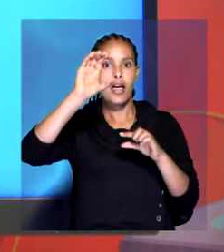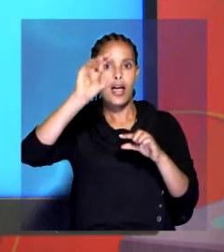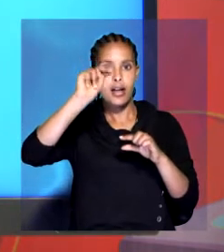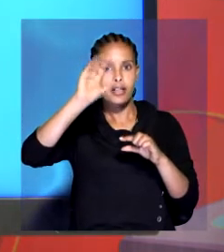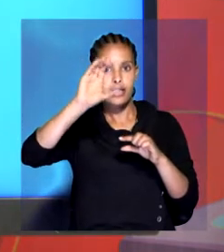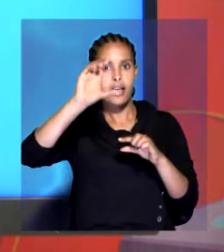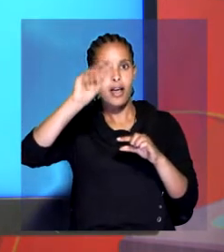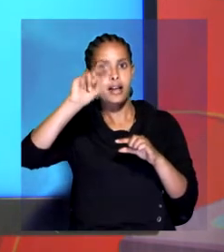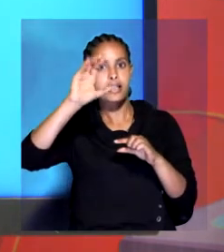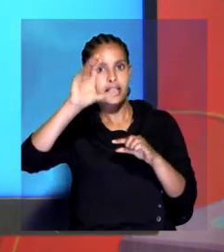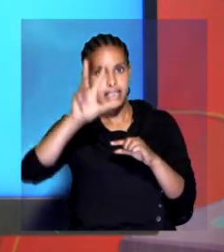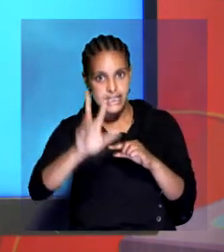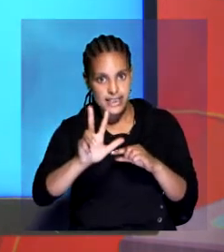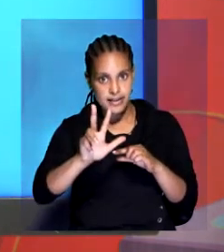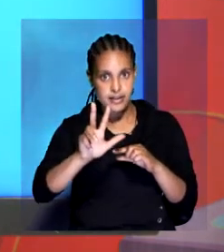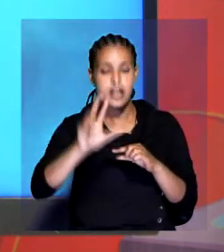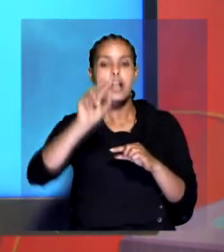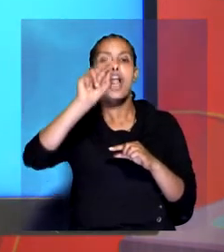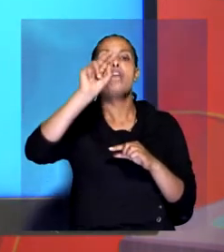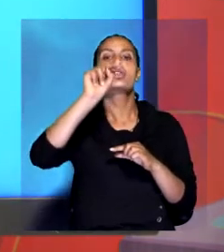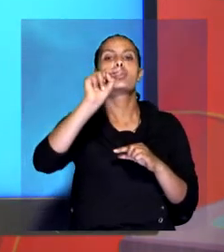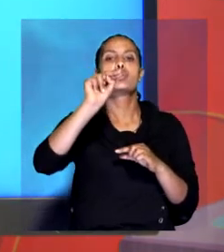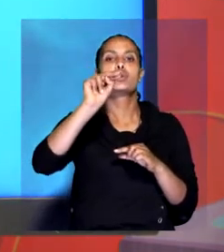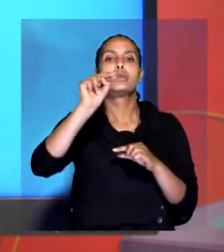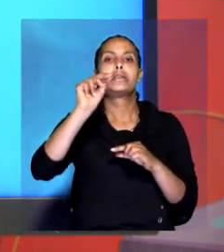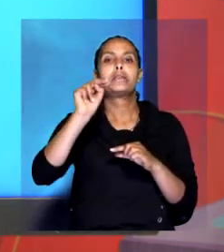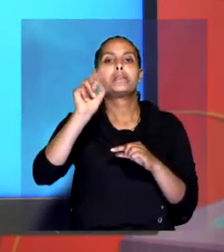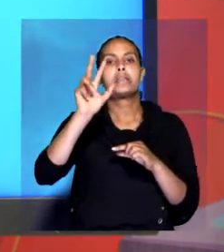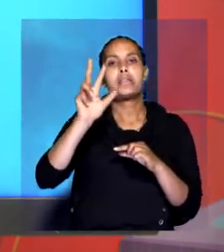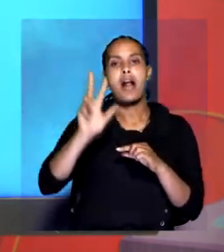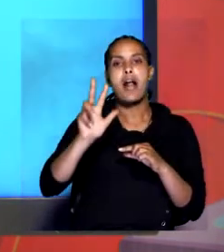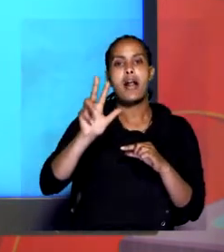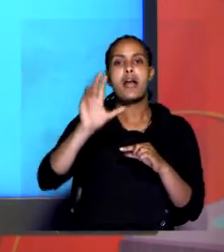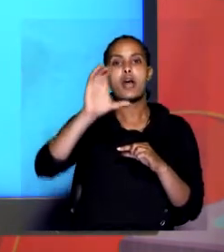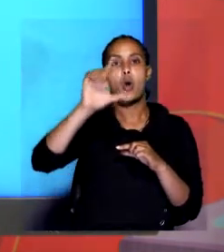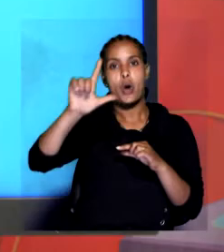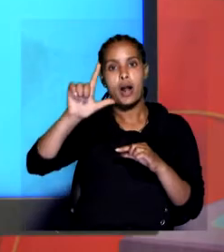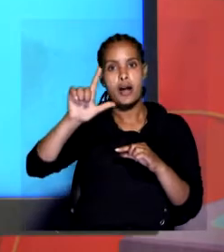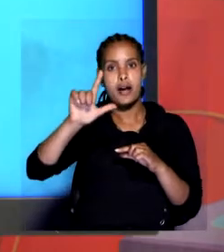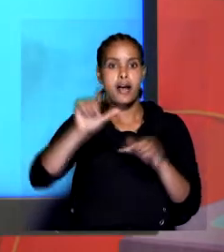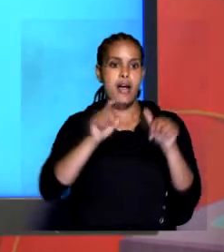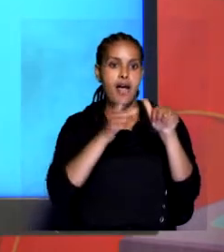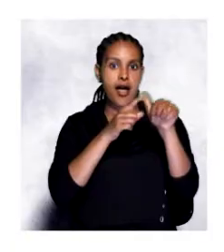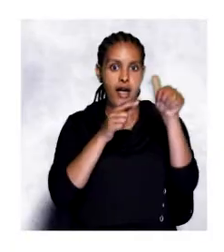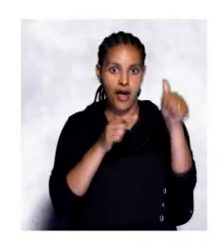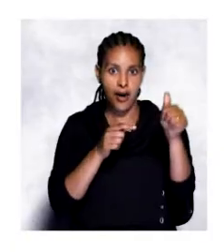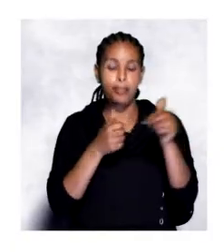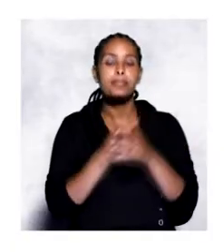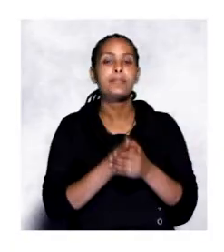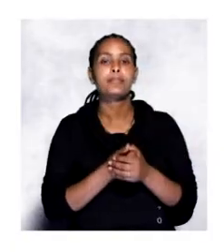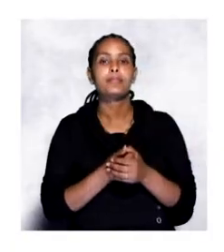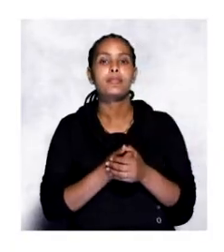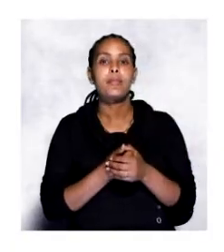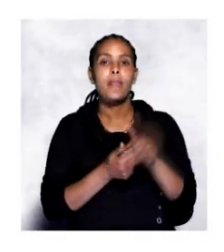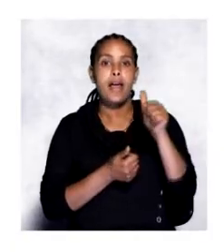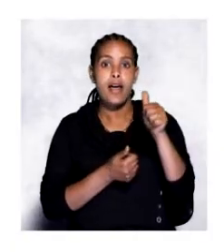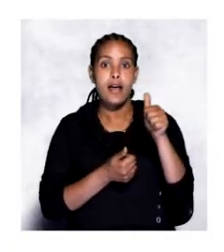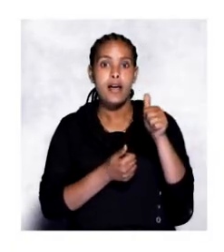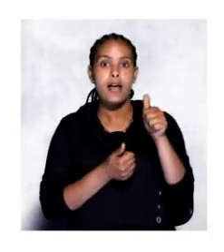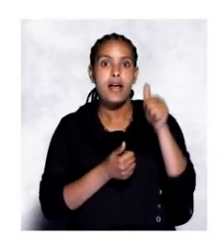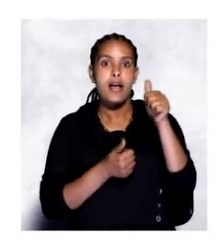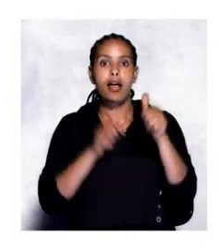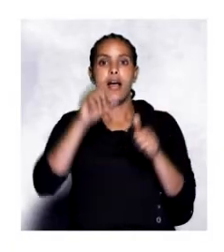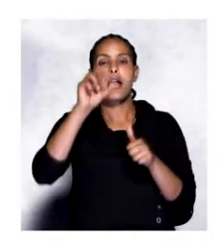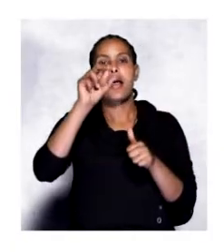Lewis structure of nitrogen trichloride? A. nitrogen trichloride,